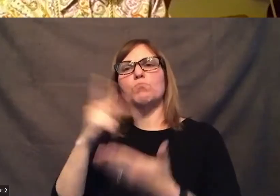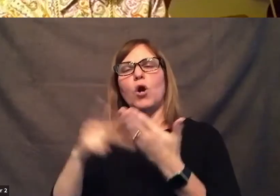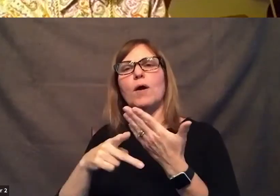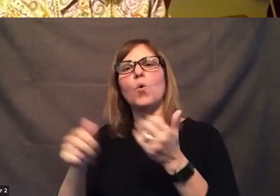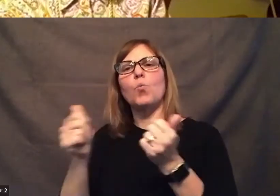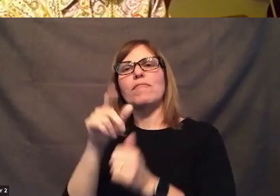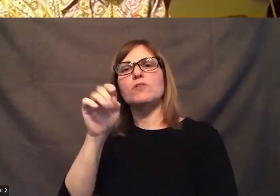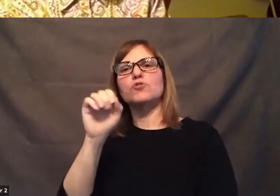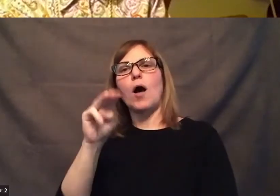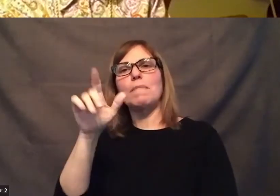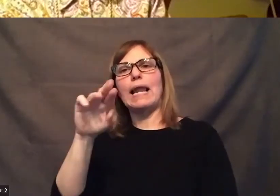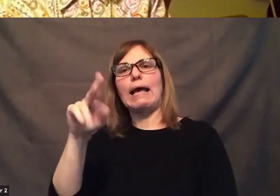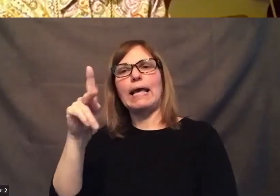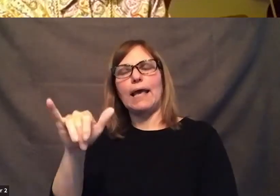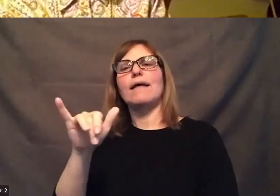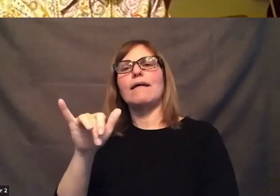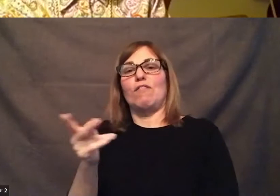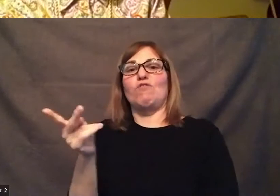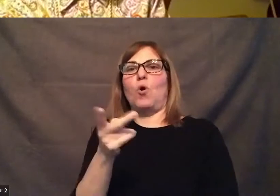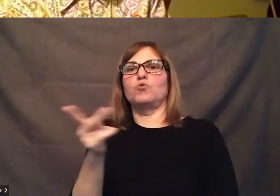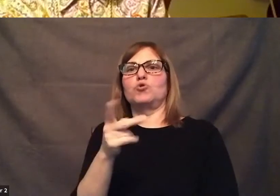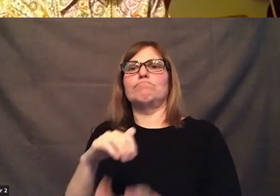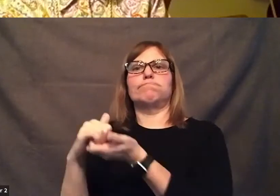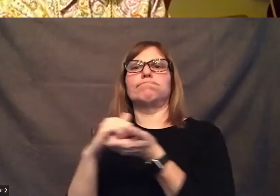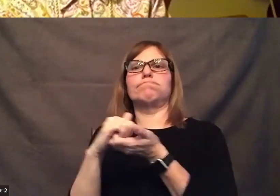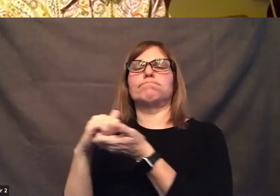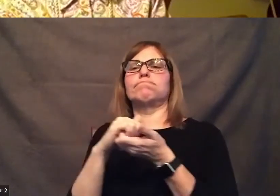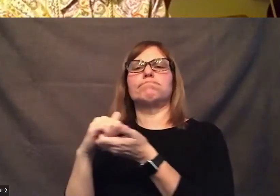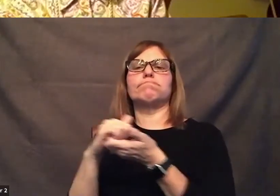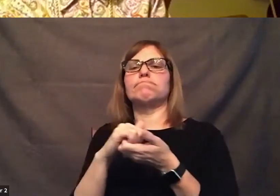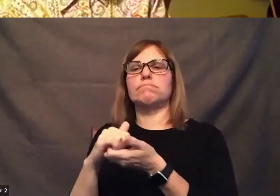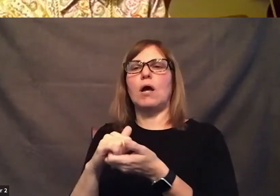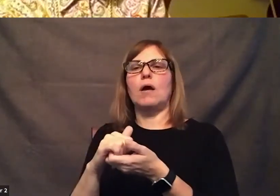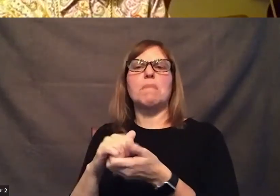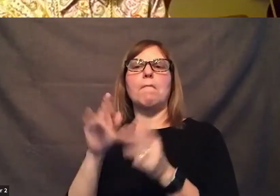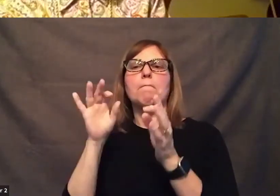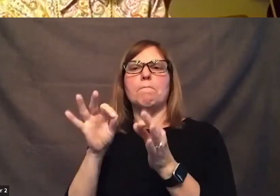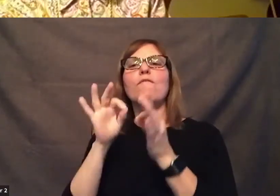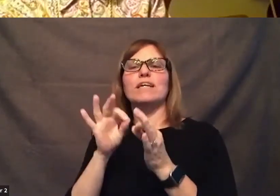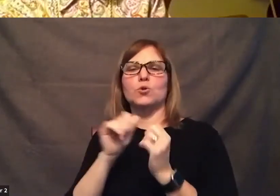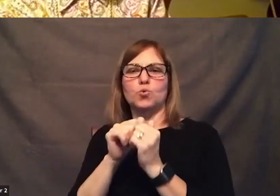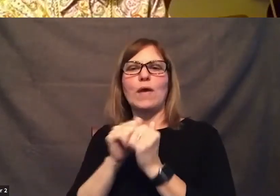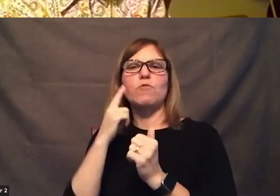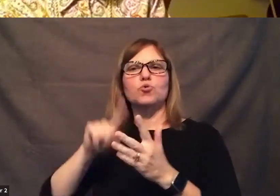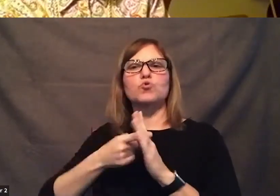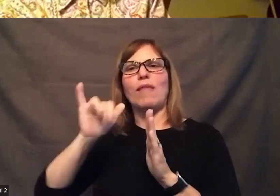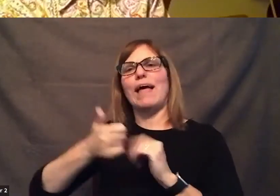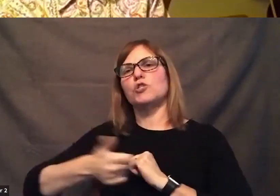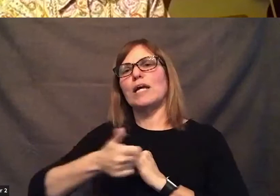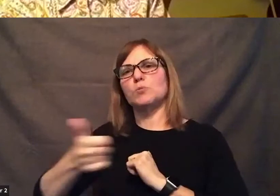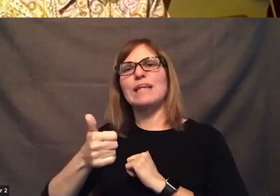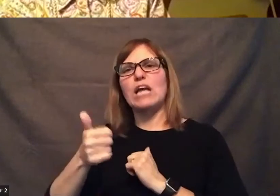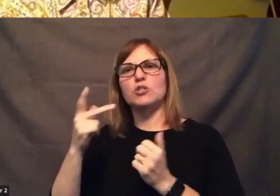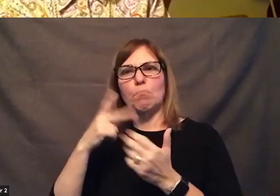yang of Port Authority, and they had tremendous passion for starting this transportation program. They were definitely our genies in the